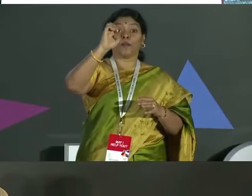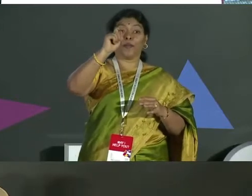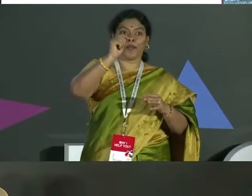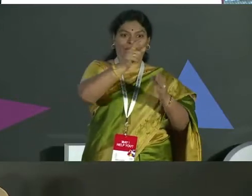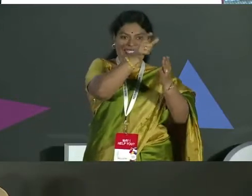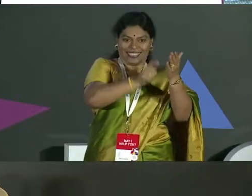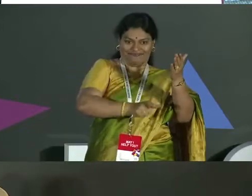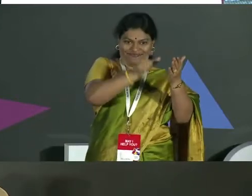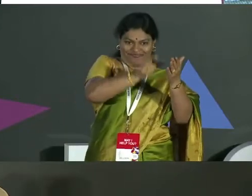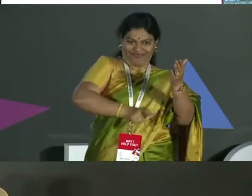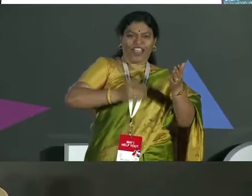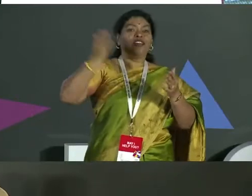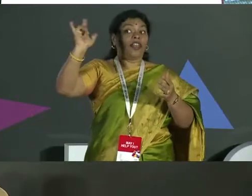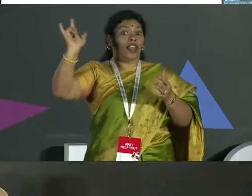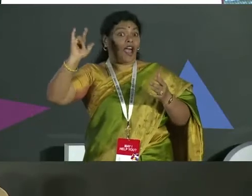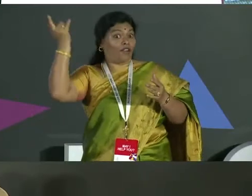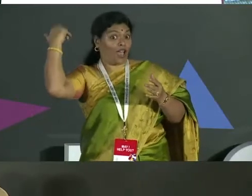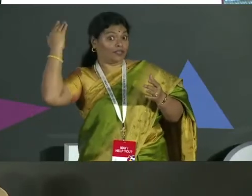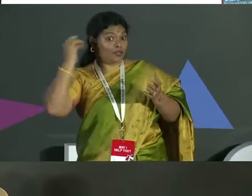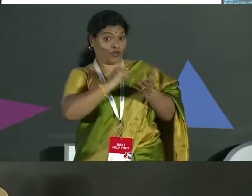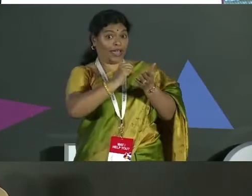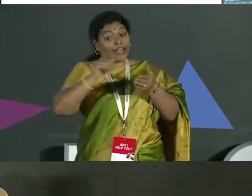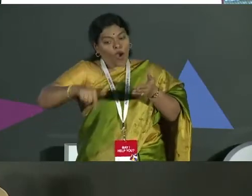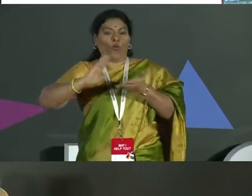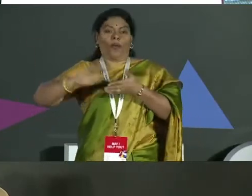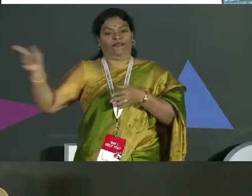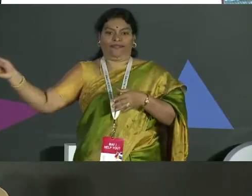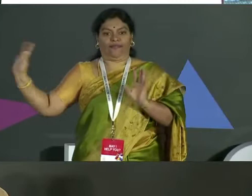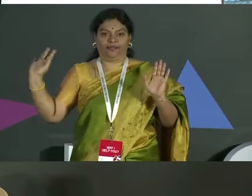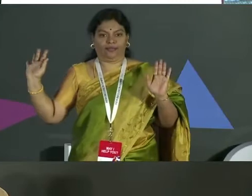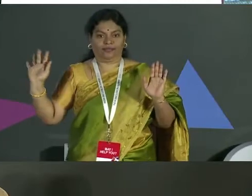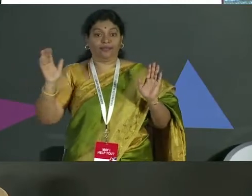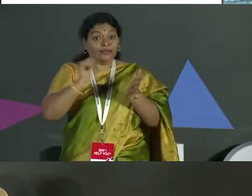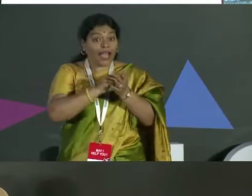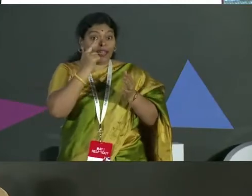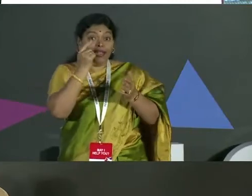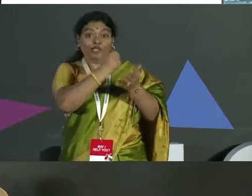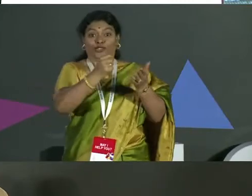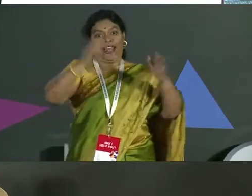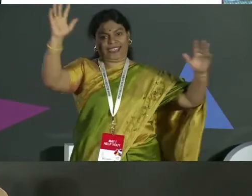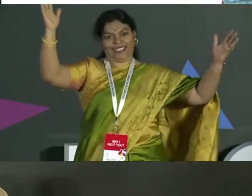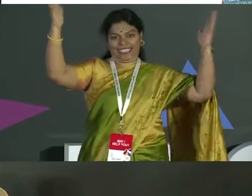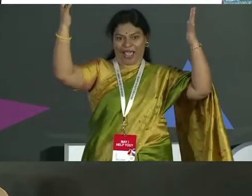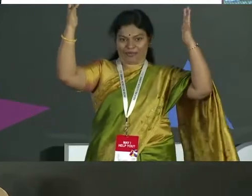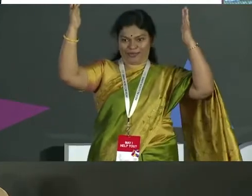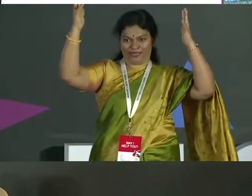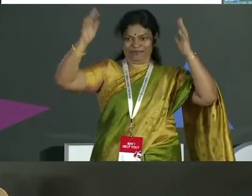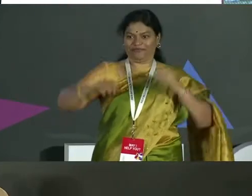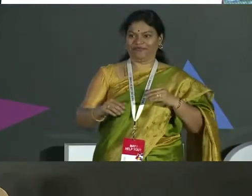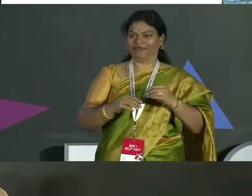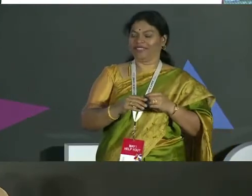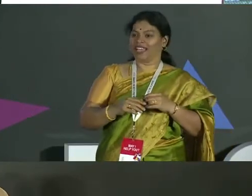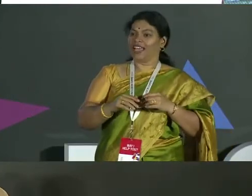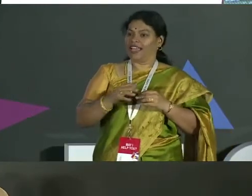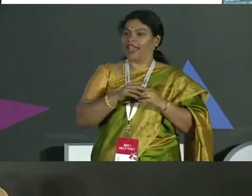my girlfriend in those days, who's now my wife. Okay, and let's hear a big round of applause for that. And you got one